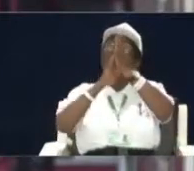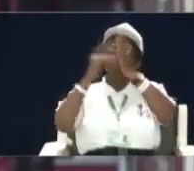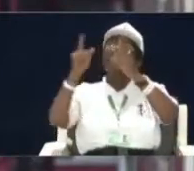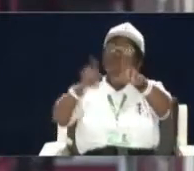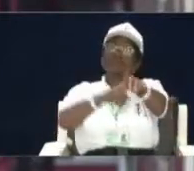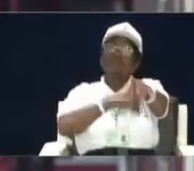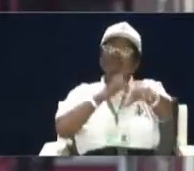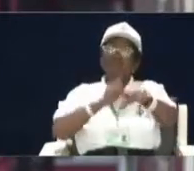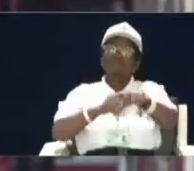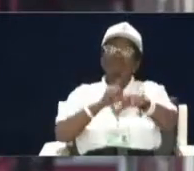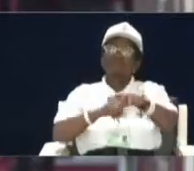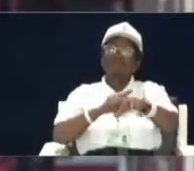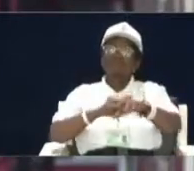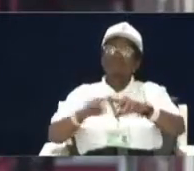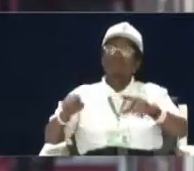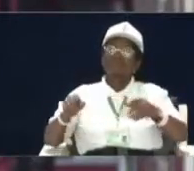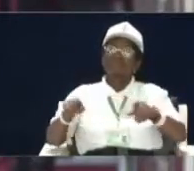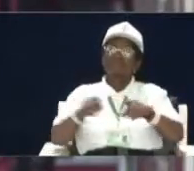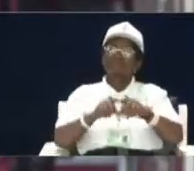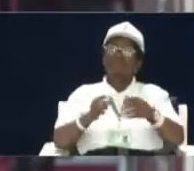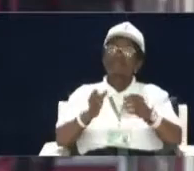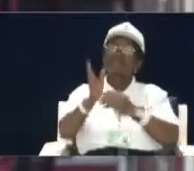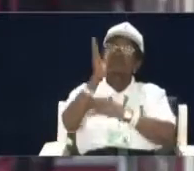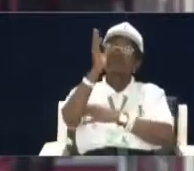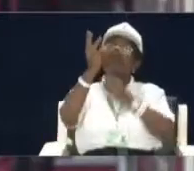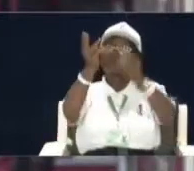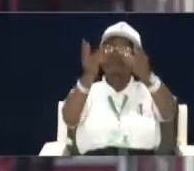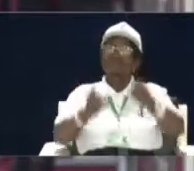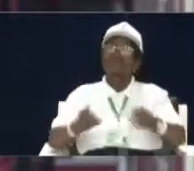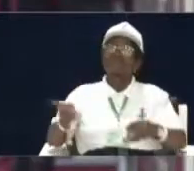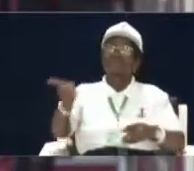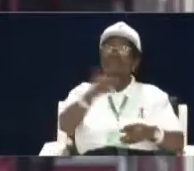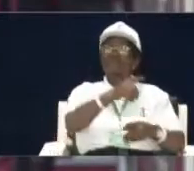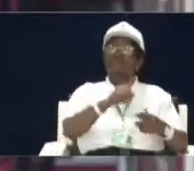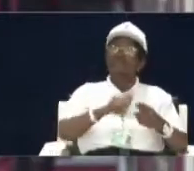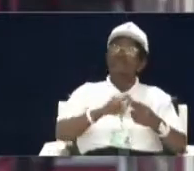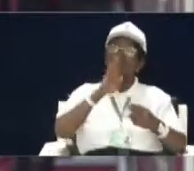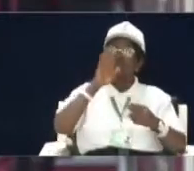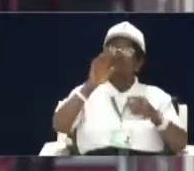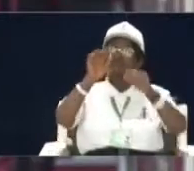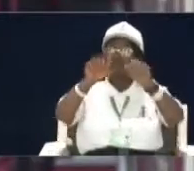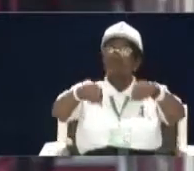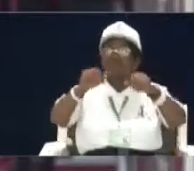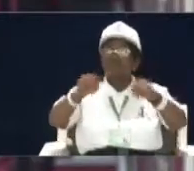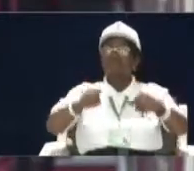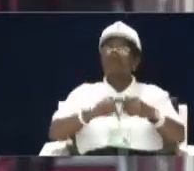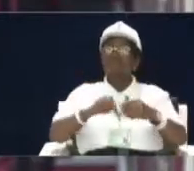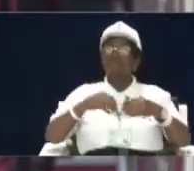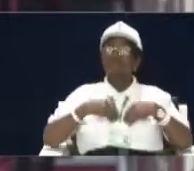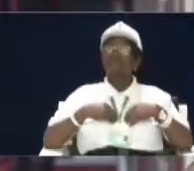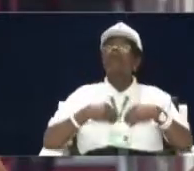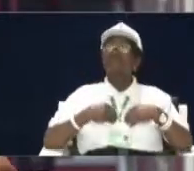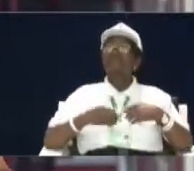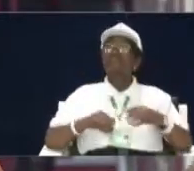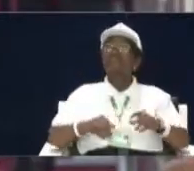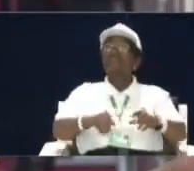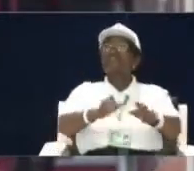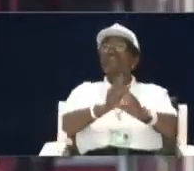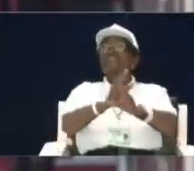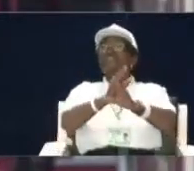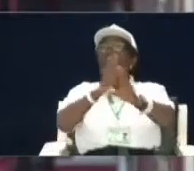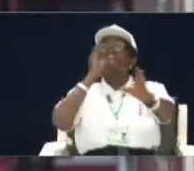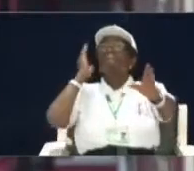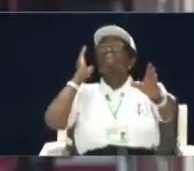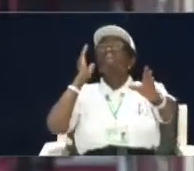Whereas God wants you to be able to have many luxurious buses that you can use in bringing